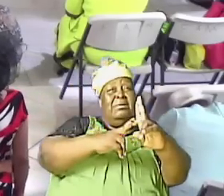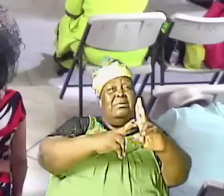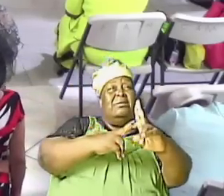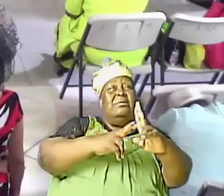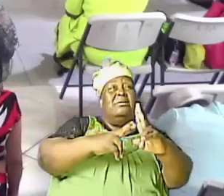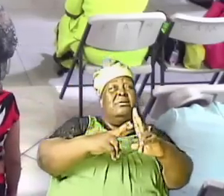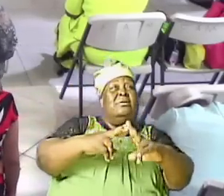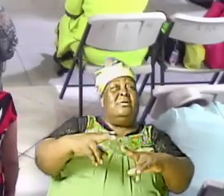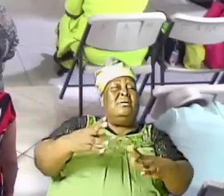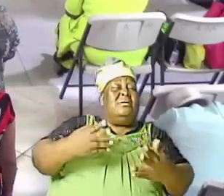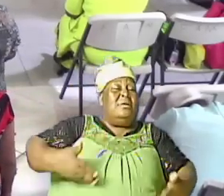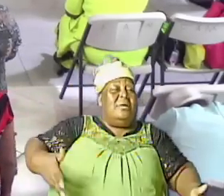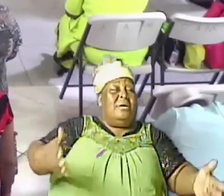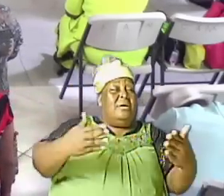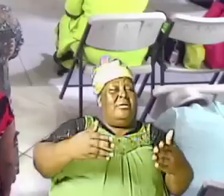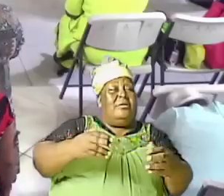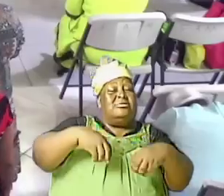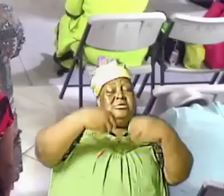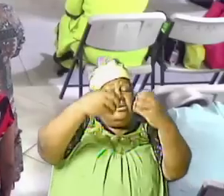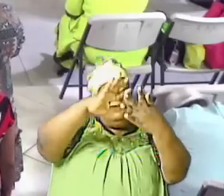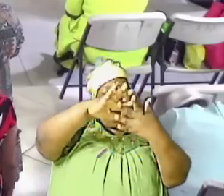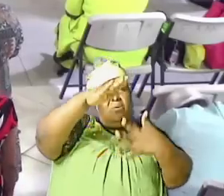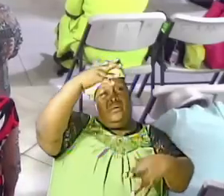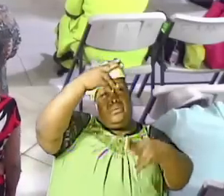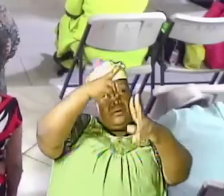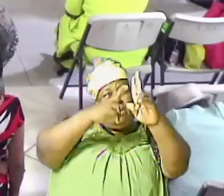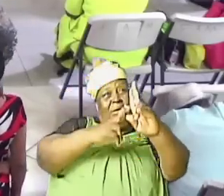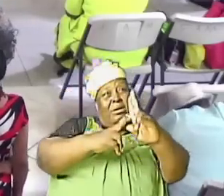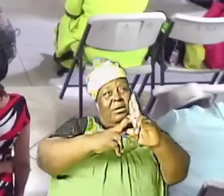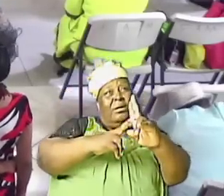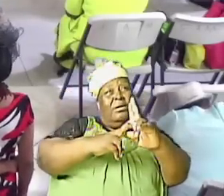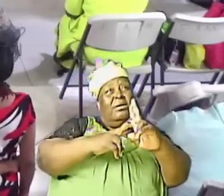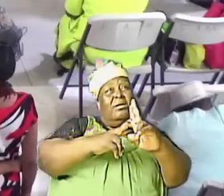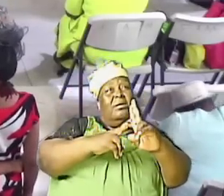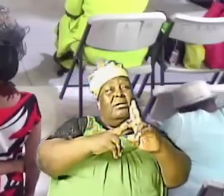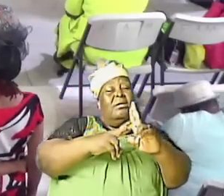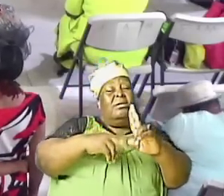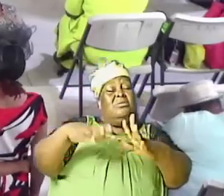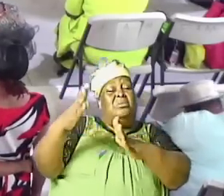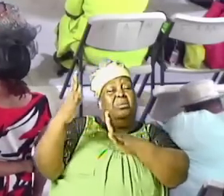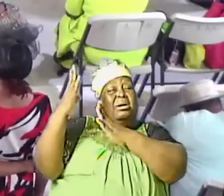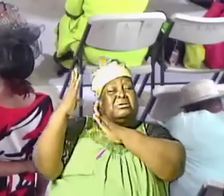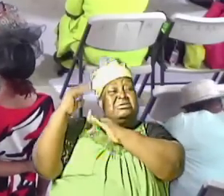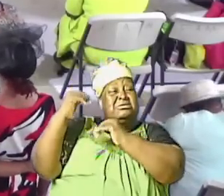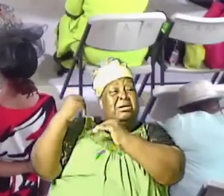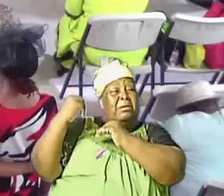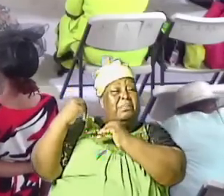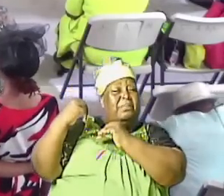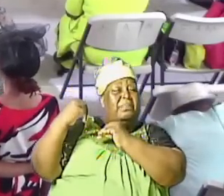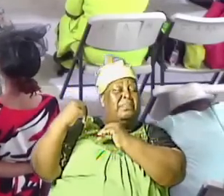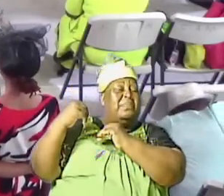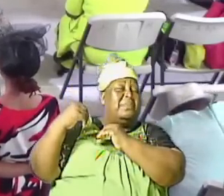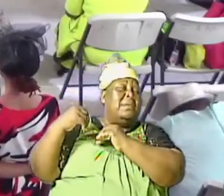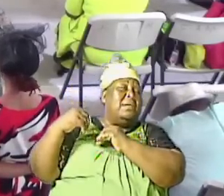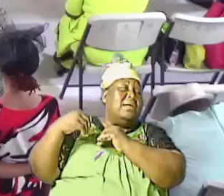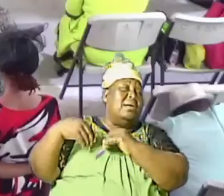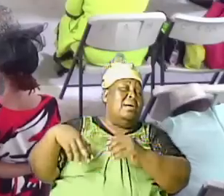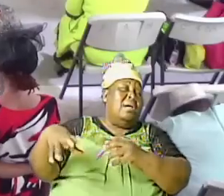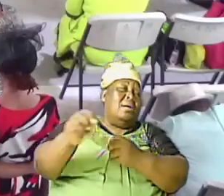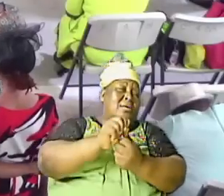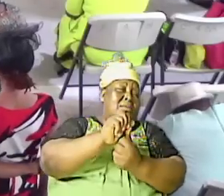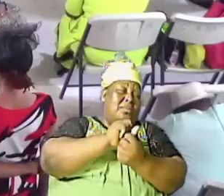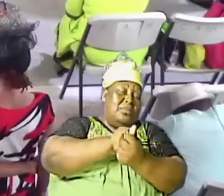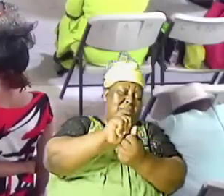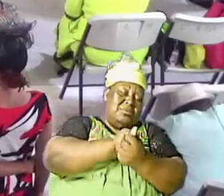honor. We're here to give you glory and honor, but that you will accept, Lord God, our offering as you wash